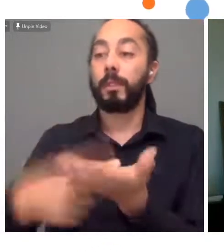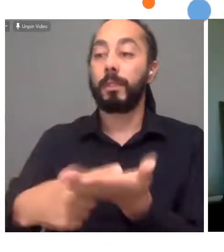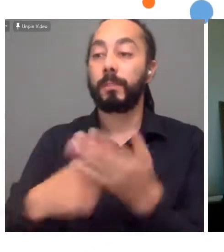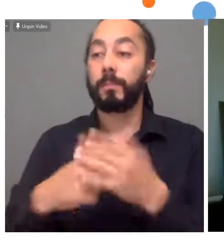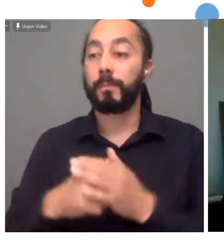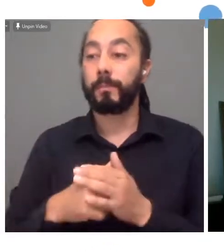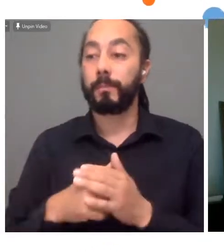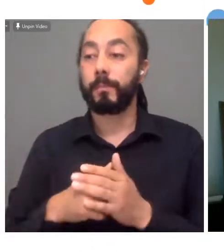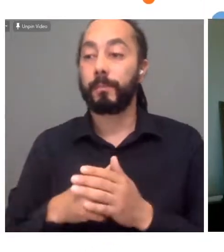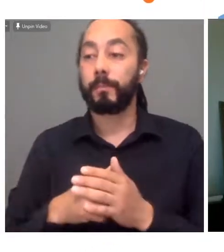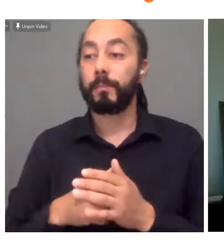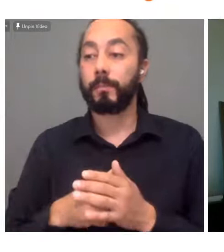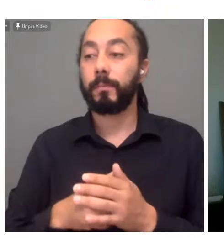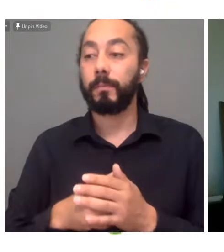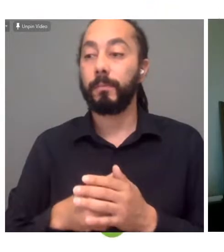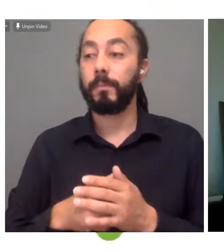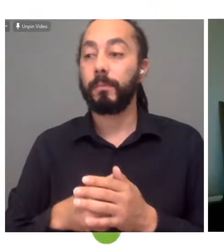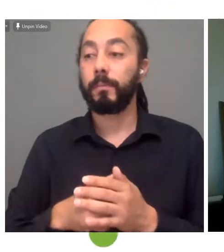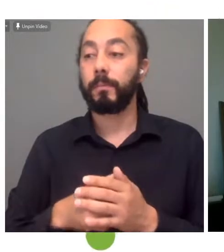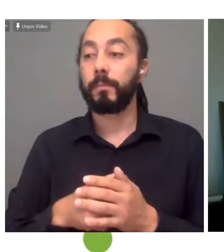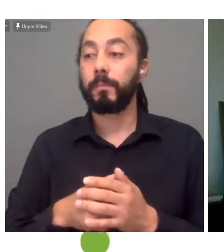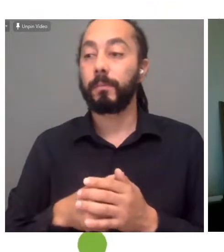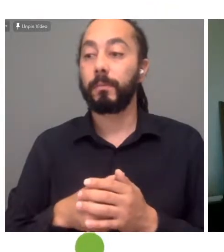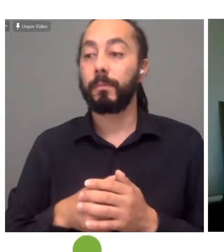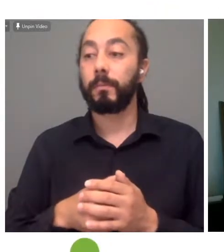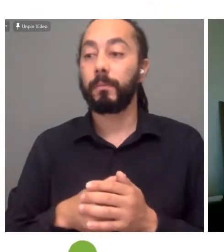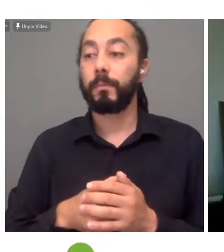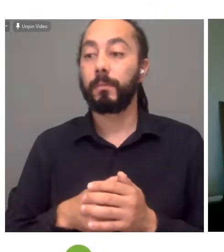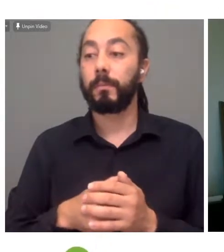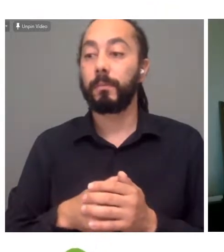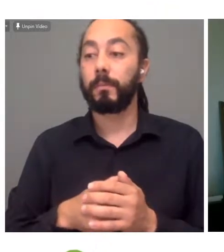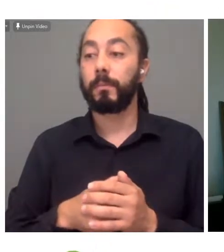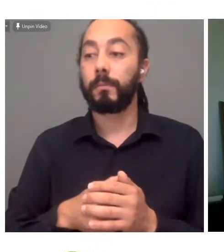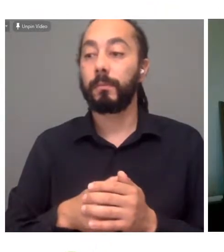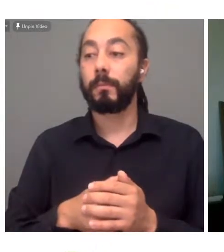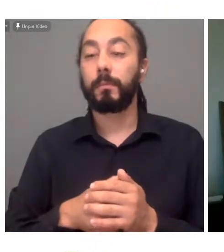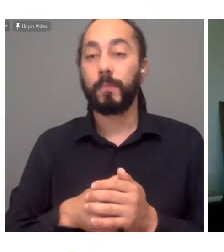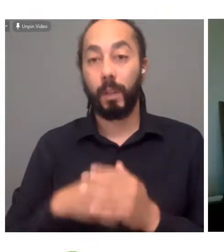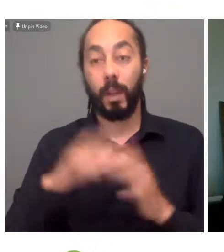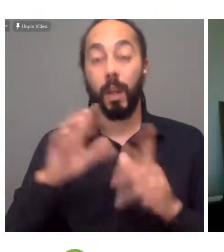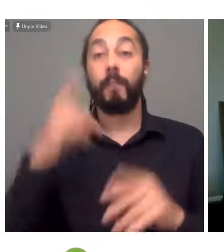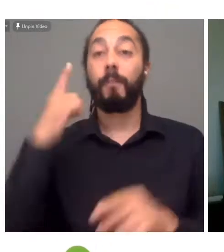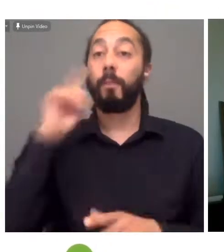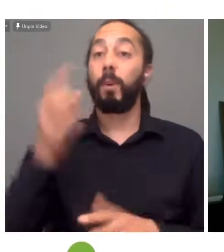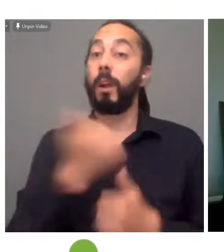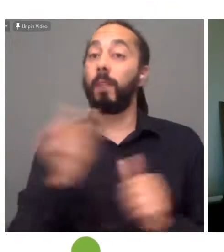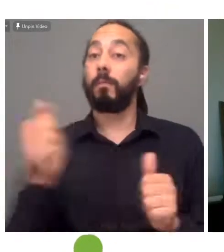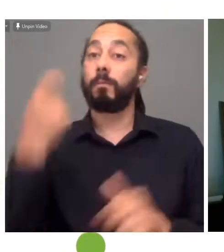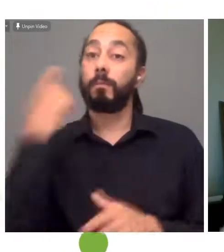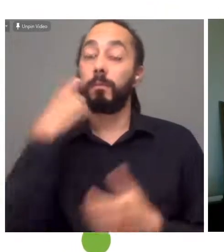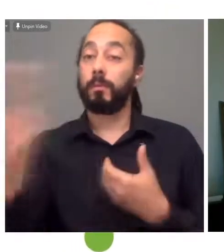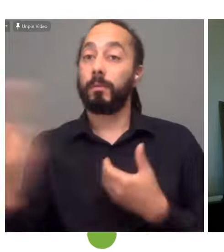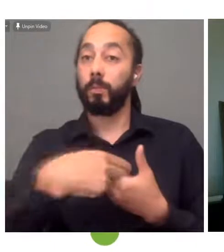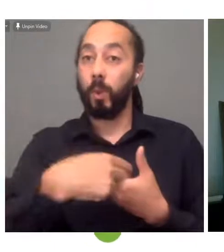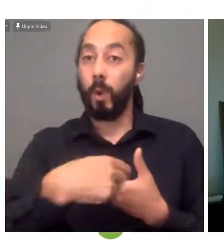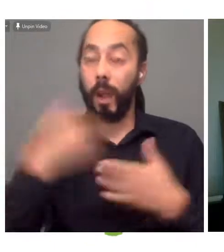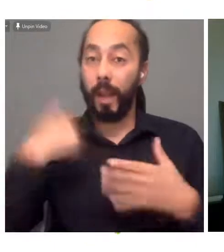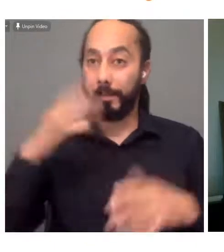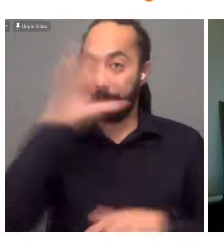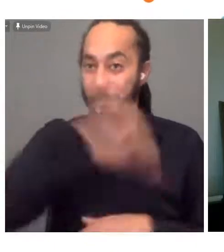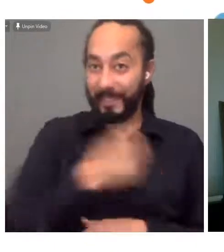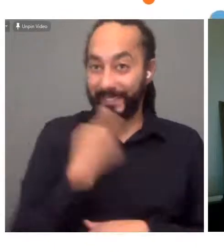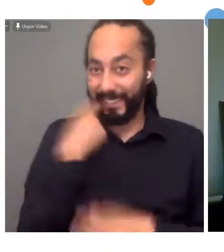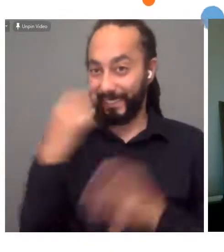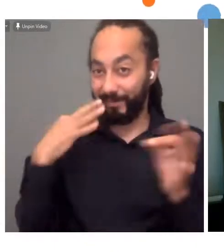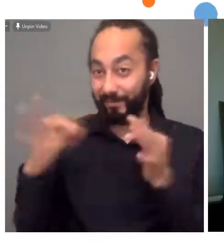answer. We'll go through that again for those of you who are still joining and haven't caught those instructions. We'll go through that